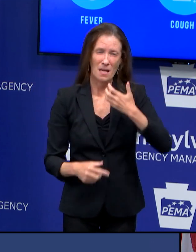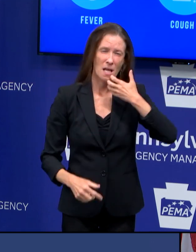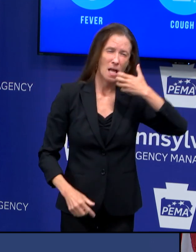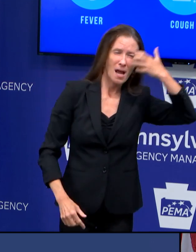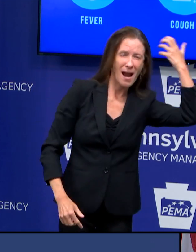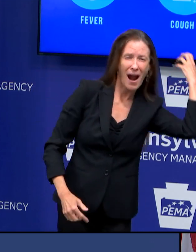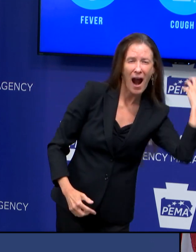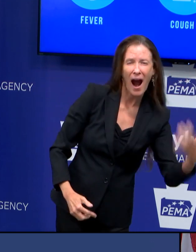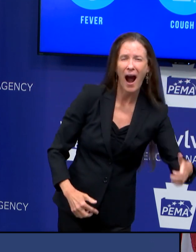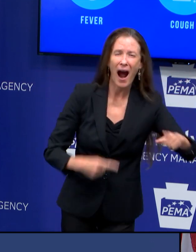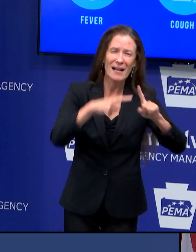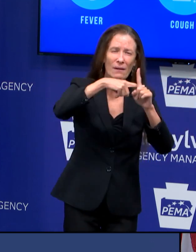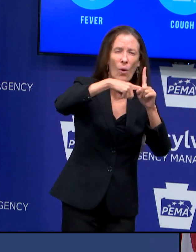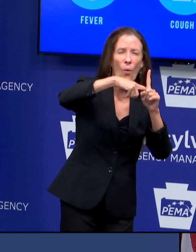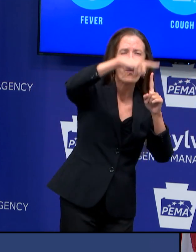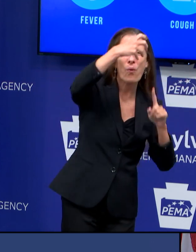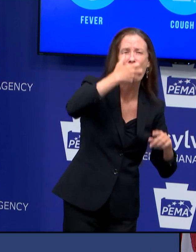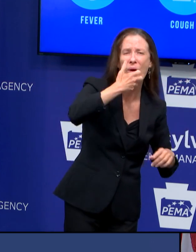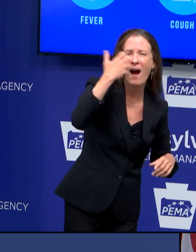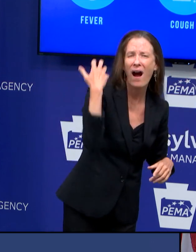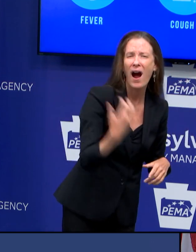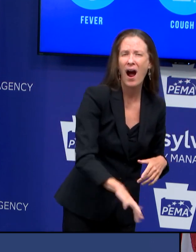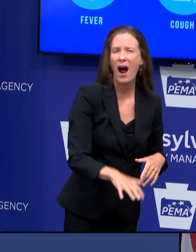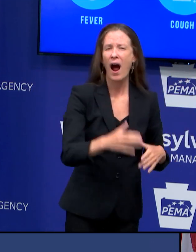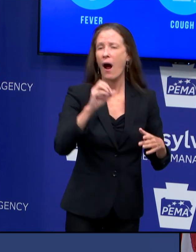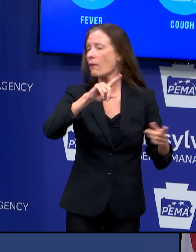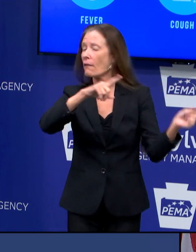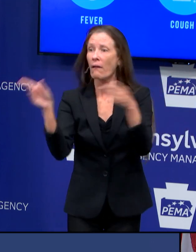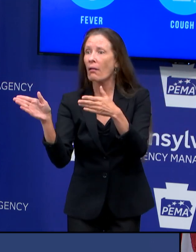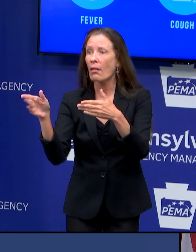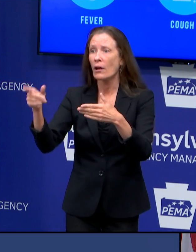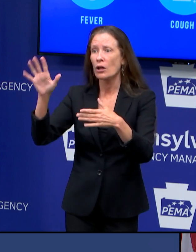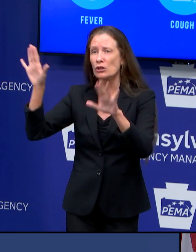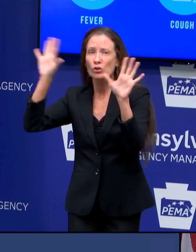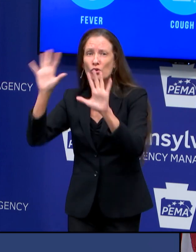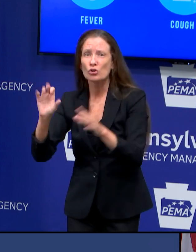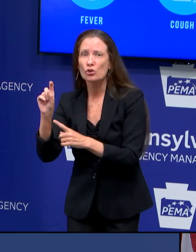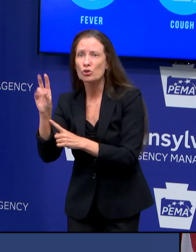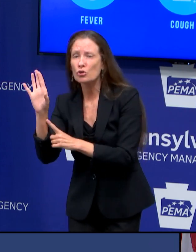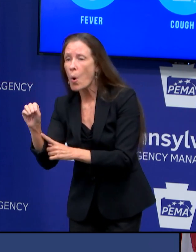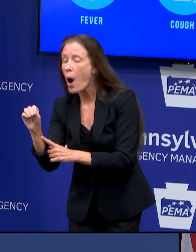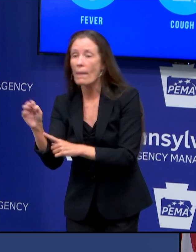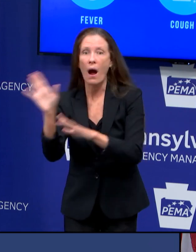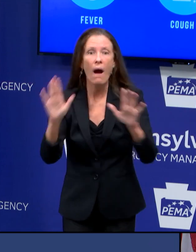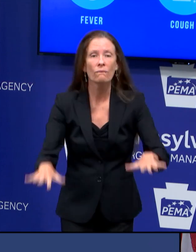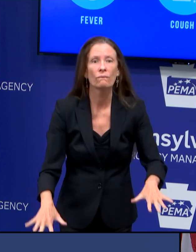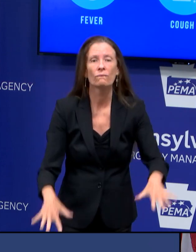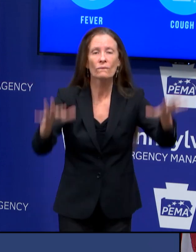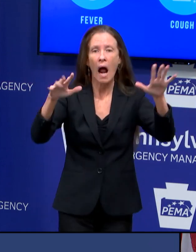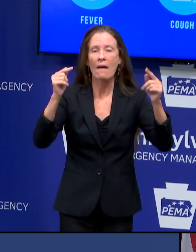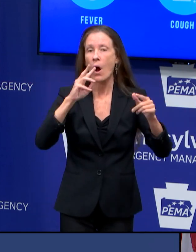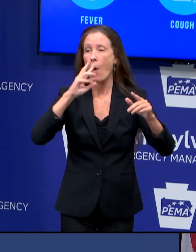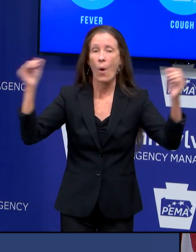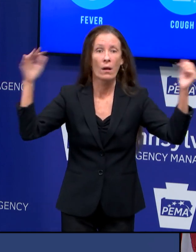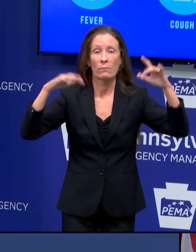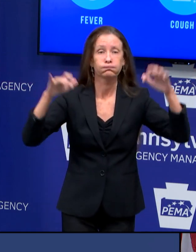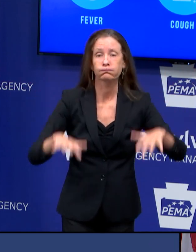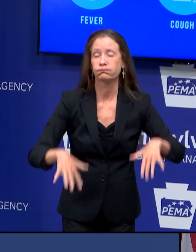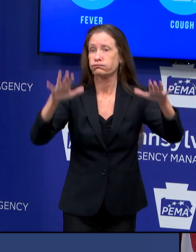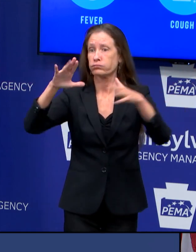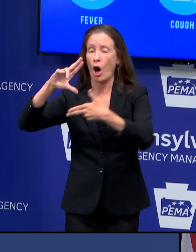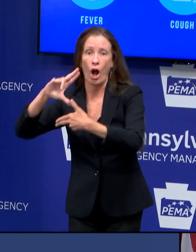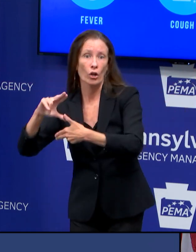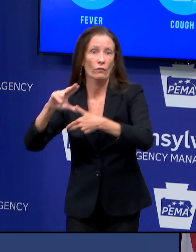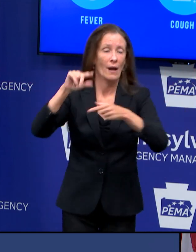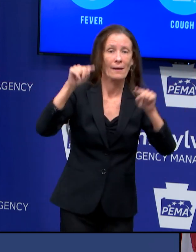flooding, river flooding, lightning, damaging winds, and even potentially tornadoes. Even as we speak, emergency managers,